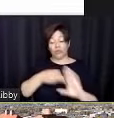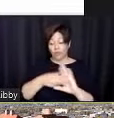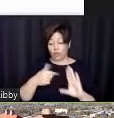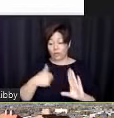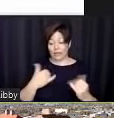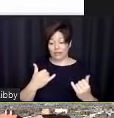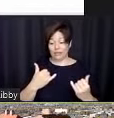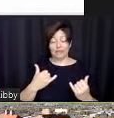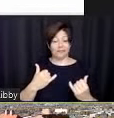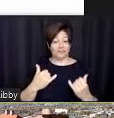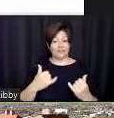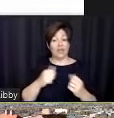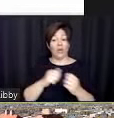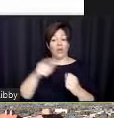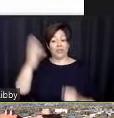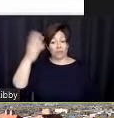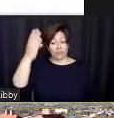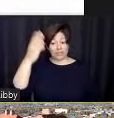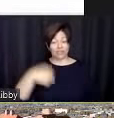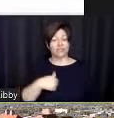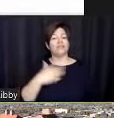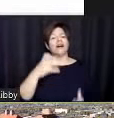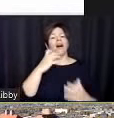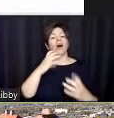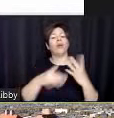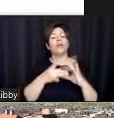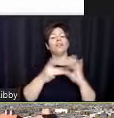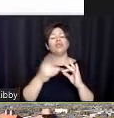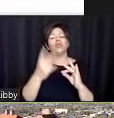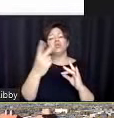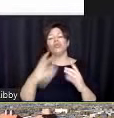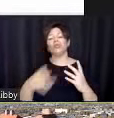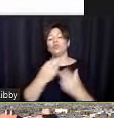this presentation, I want to mention two additional resources.